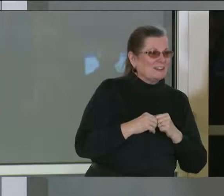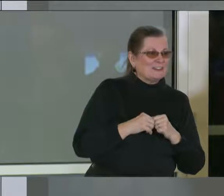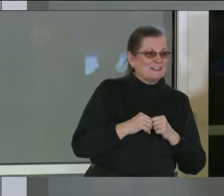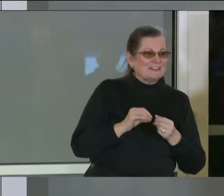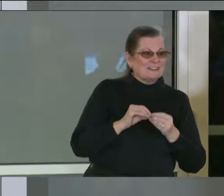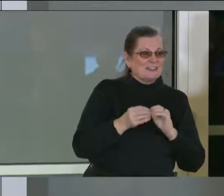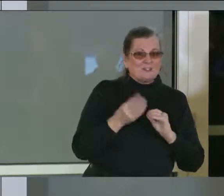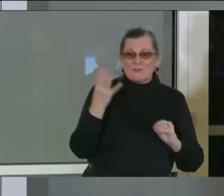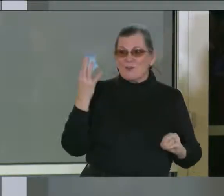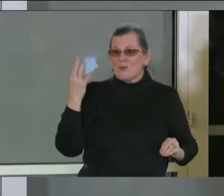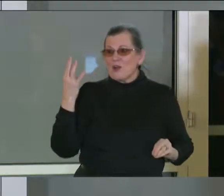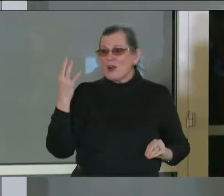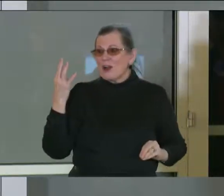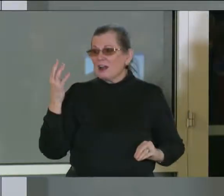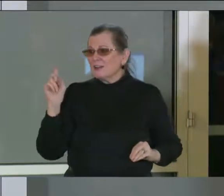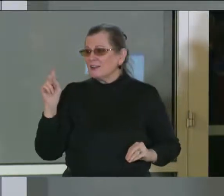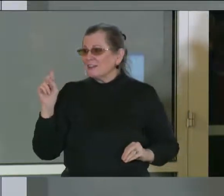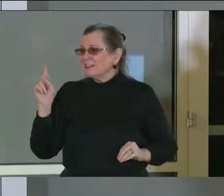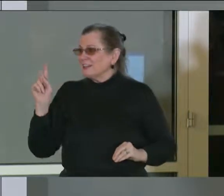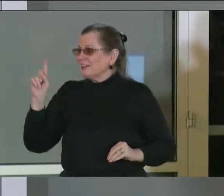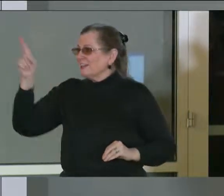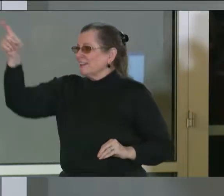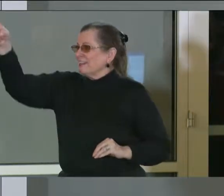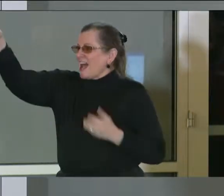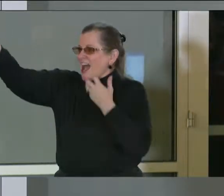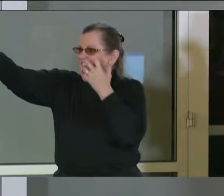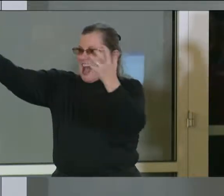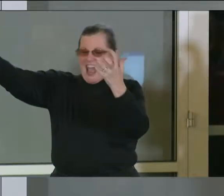What about Ward 4? Gonna give you one more time.